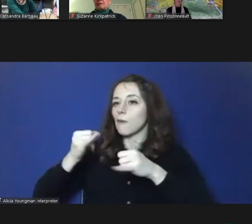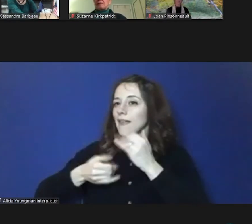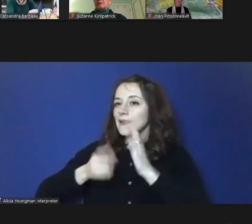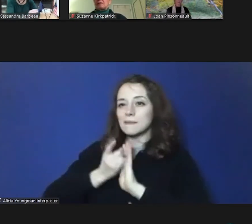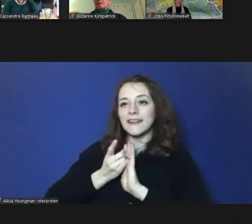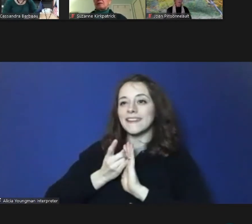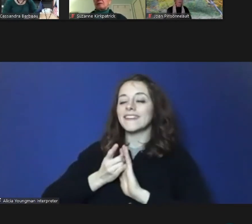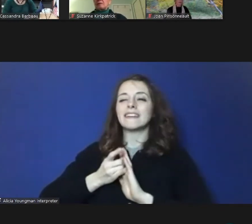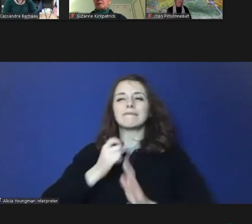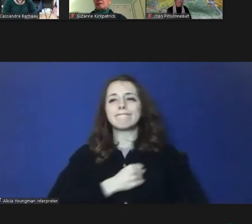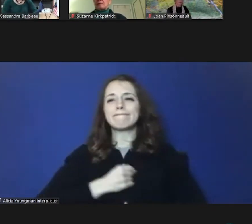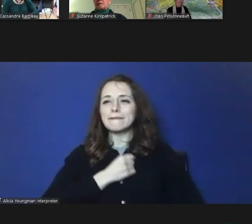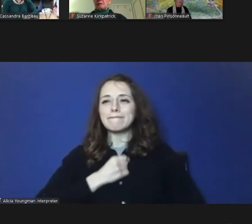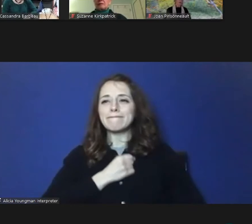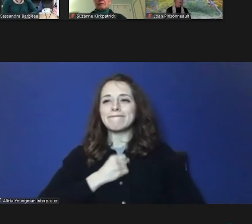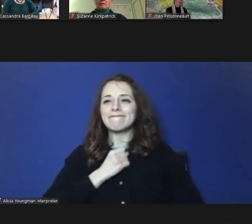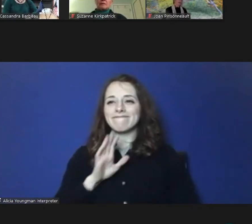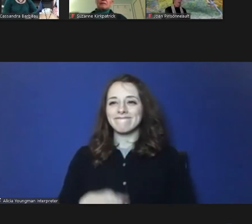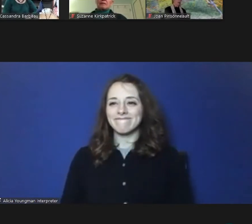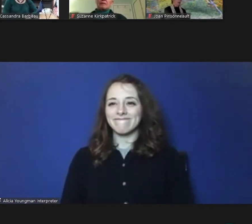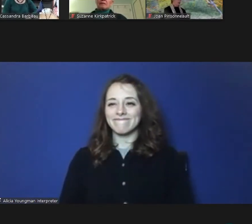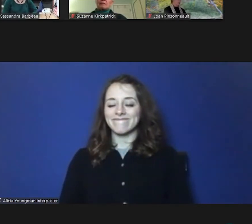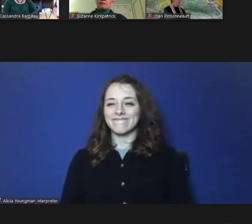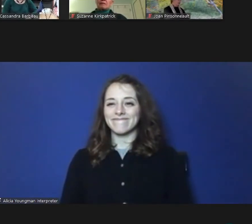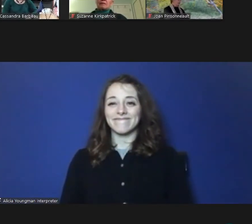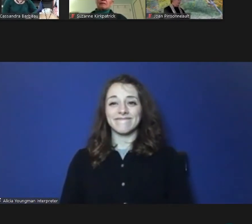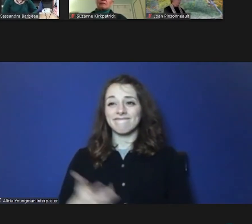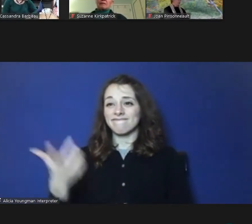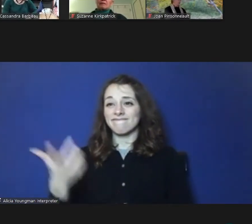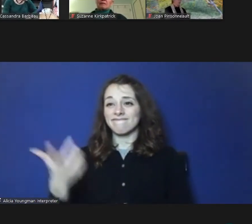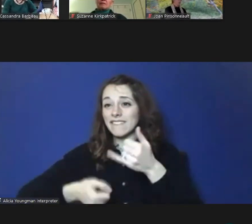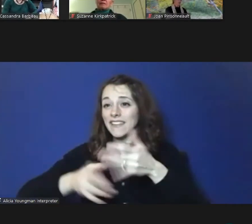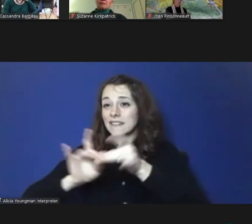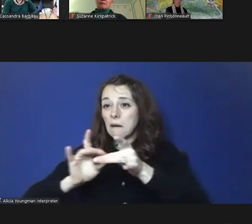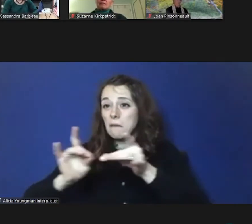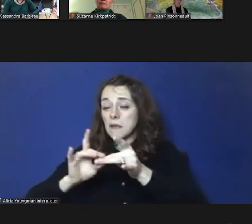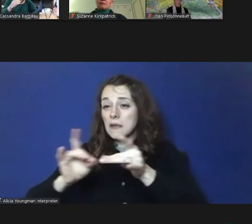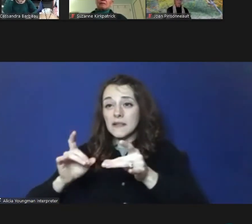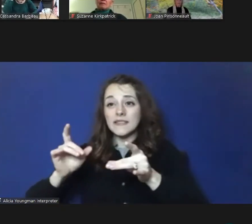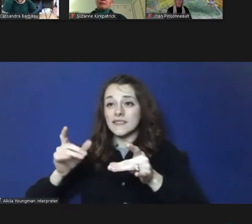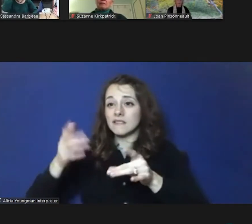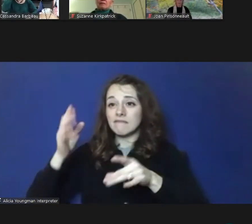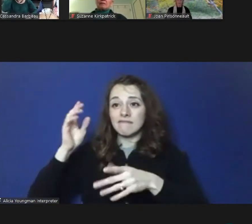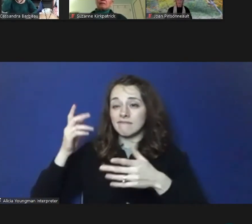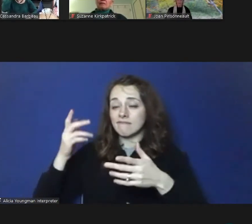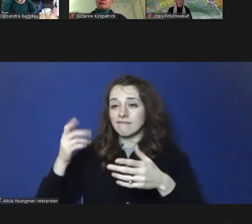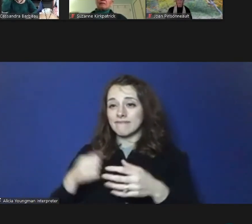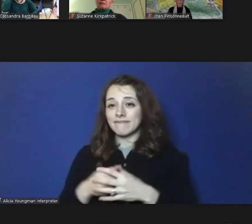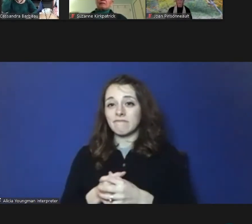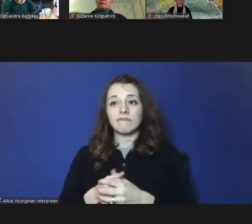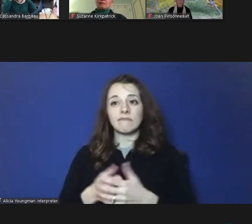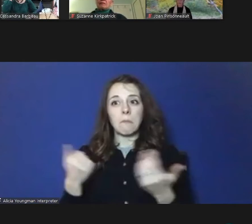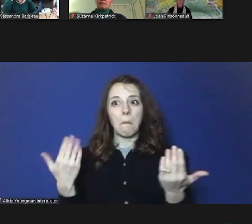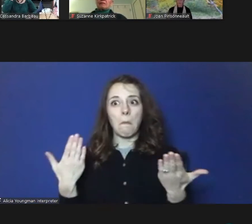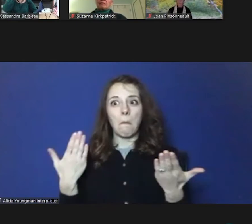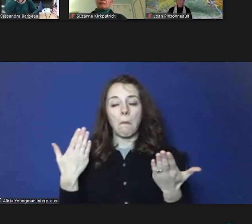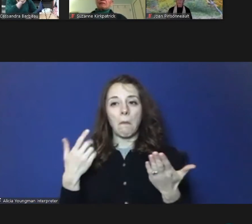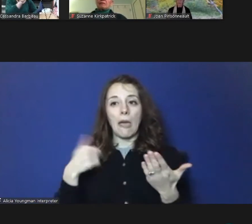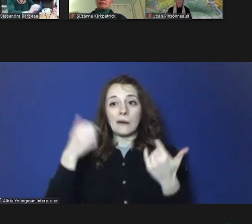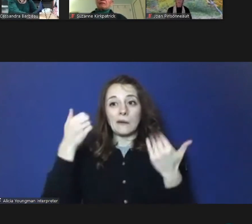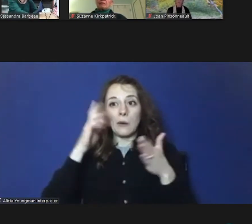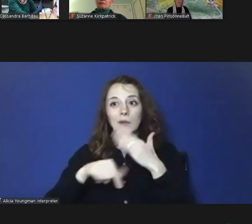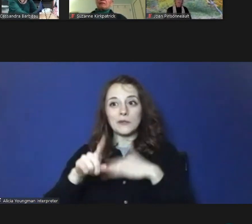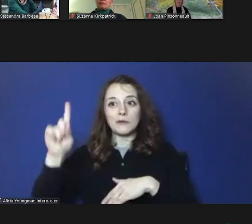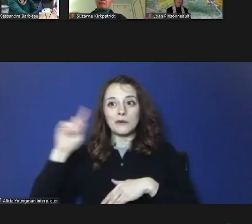Shannon. Oh, sorry about that. Did you have any final words that you wanted to say at the end? I don't know what you heard at the